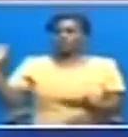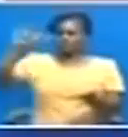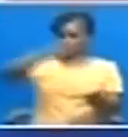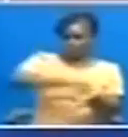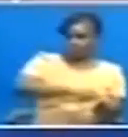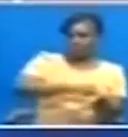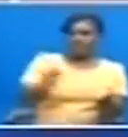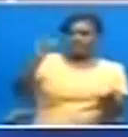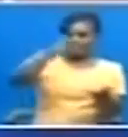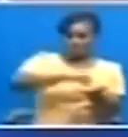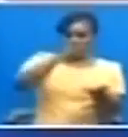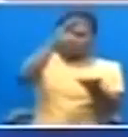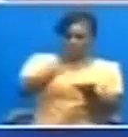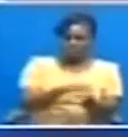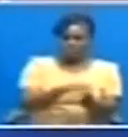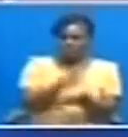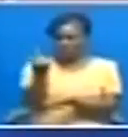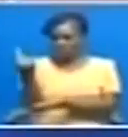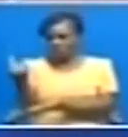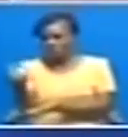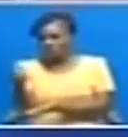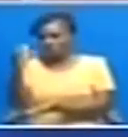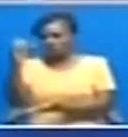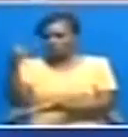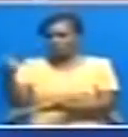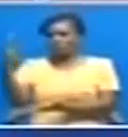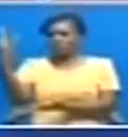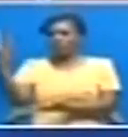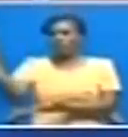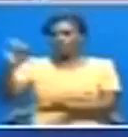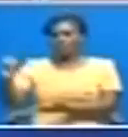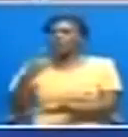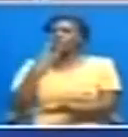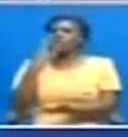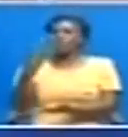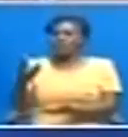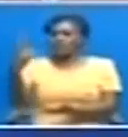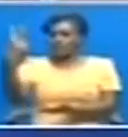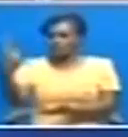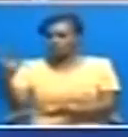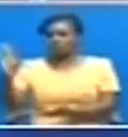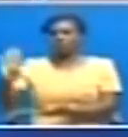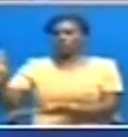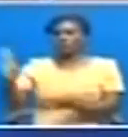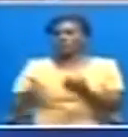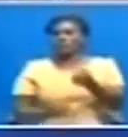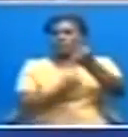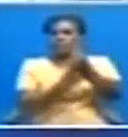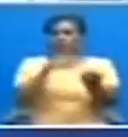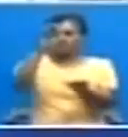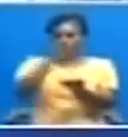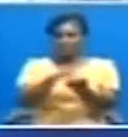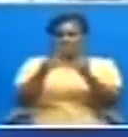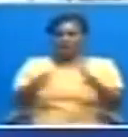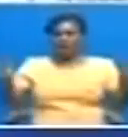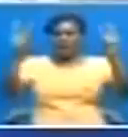side, the import bill dropped ever so slightly by 0.4% to 402 billion shillings, supported by a drop in the value